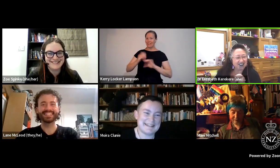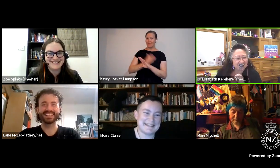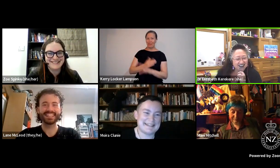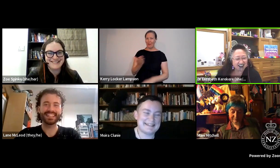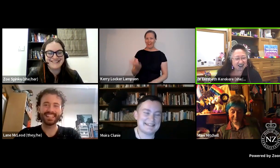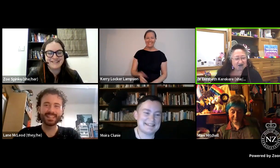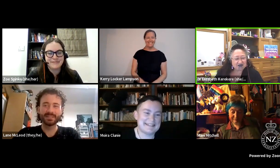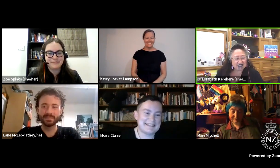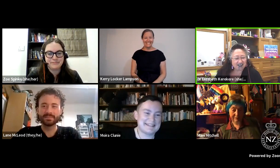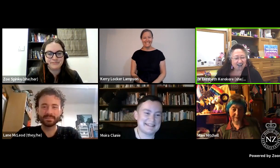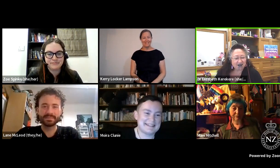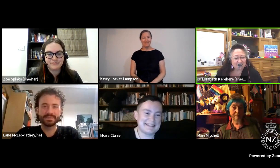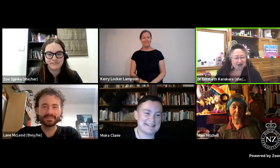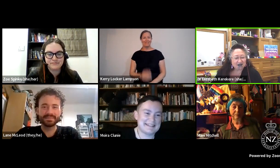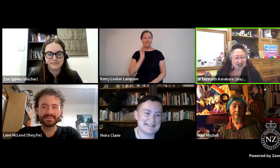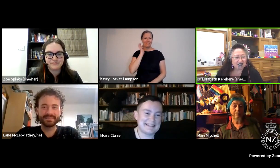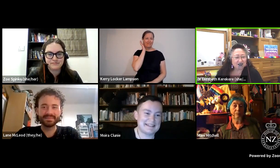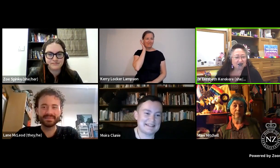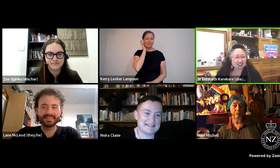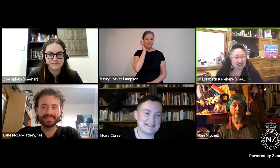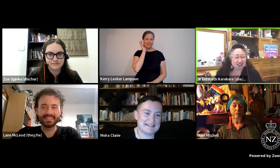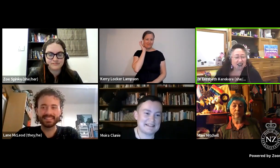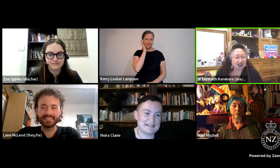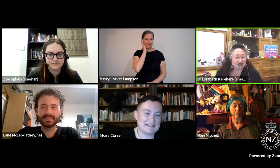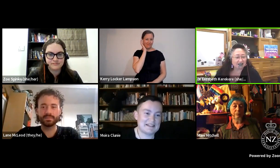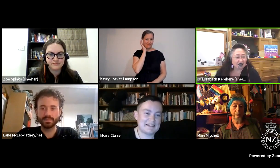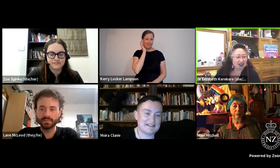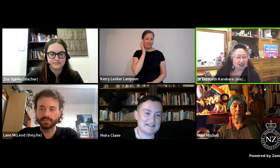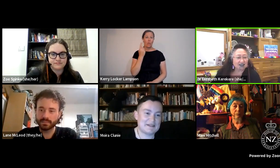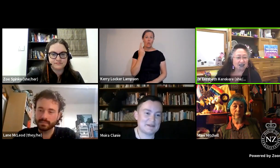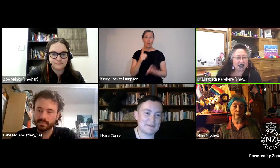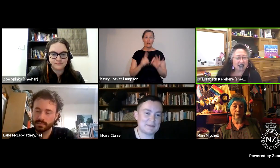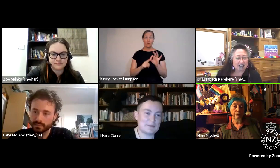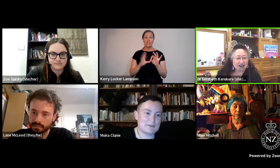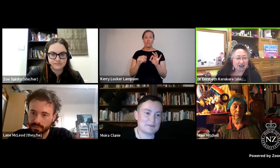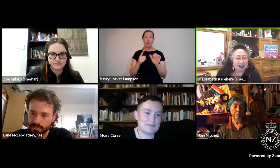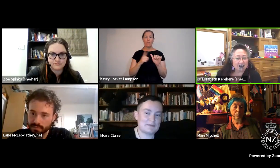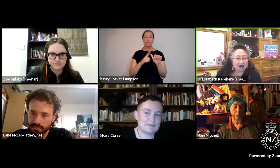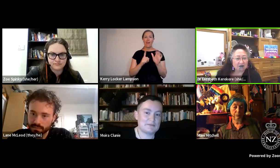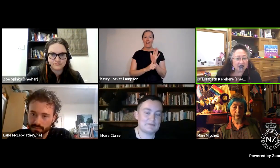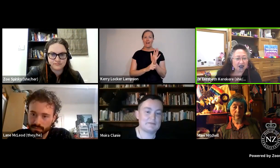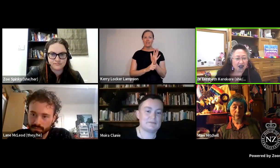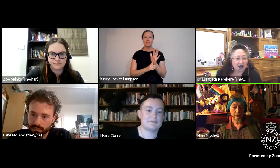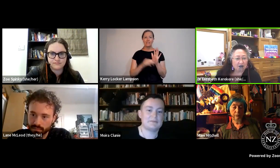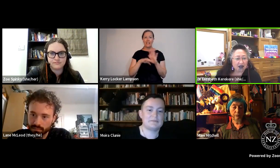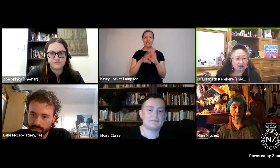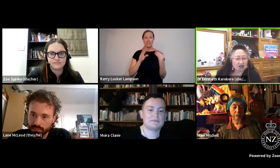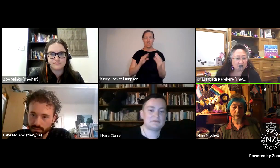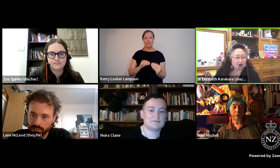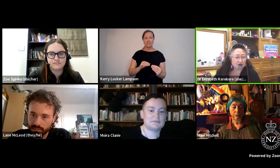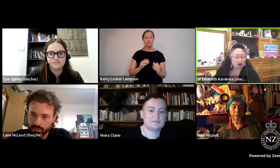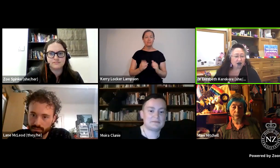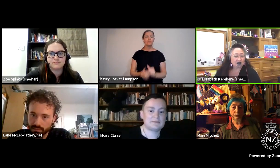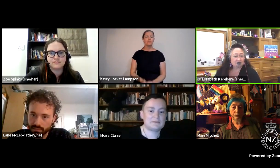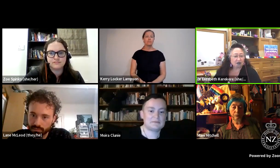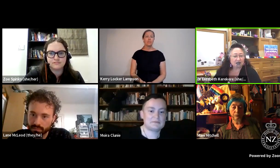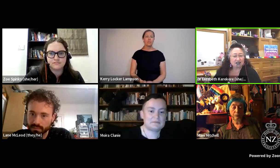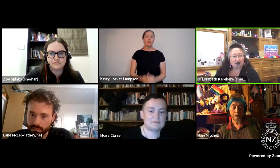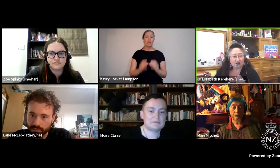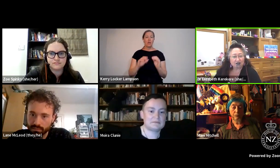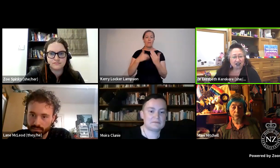fly. I want to come back to a question that Al has added in here about the bill